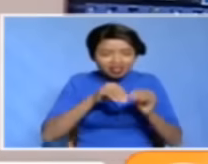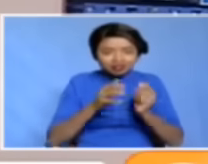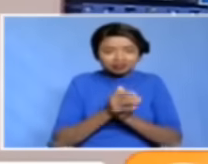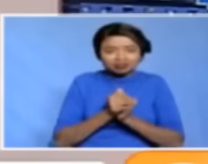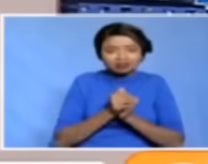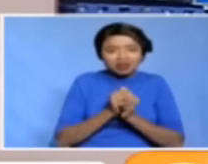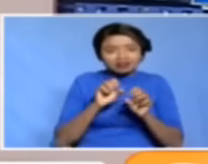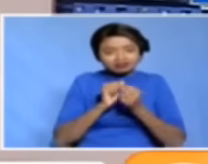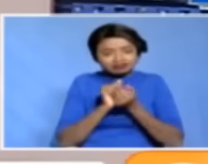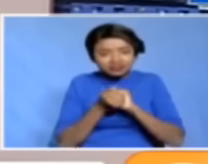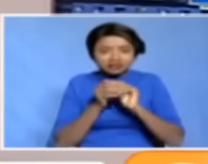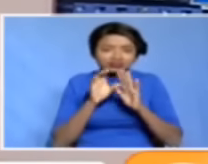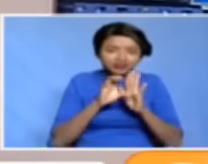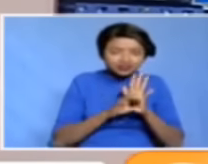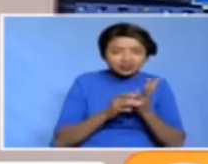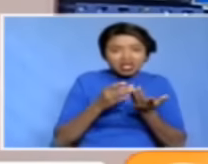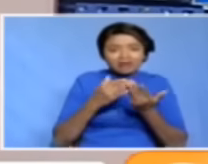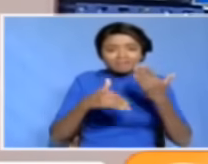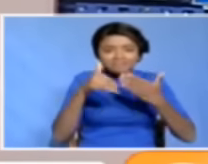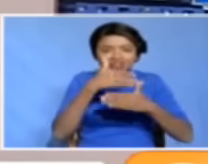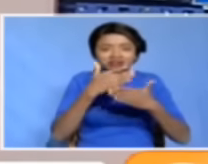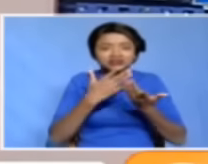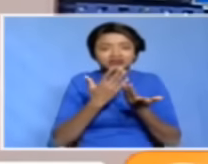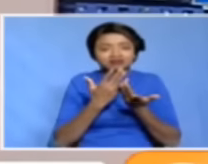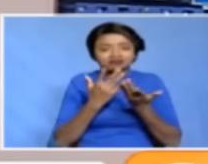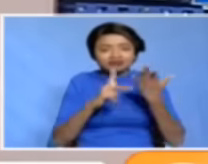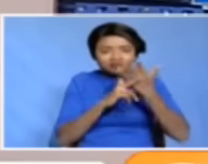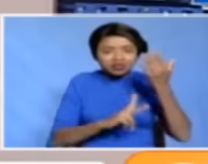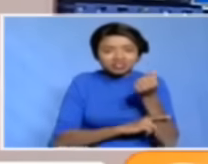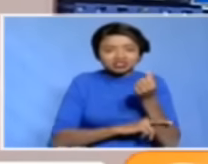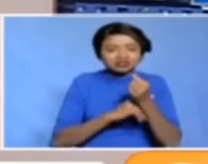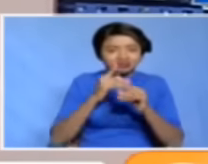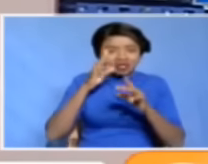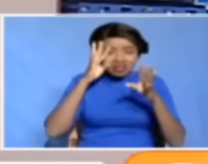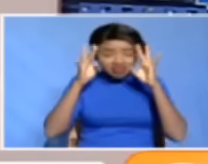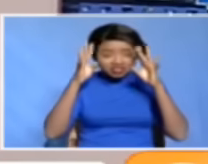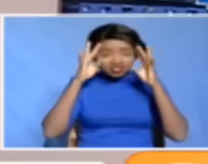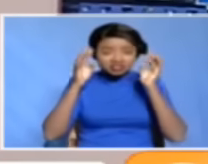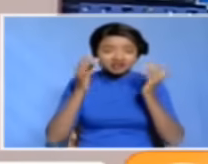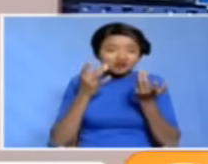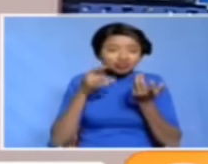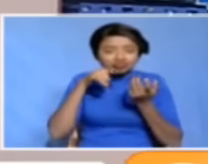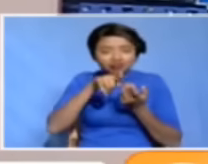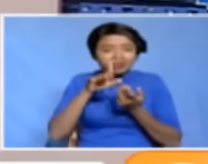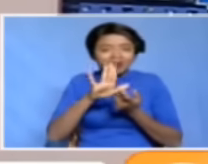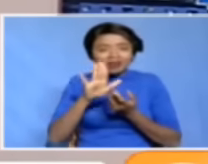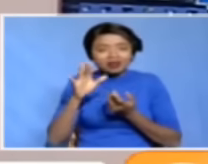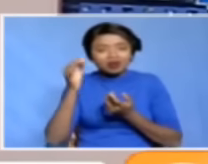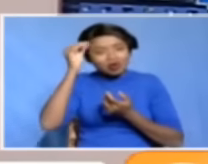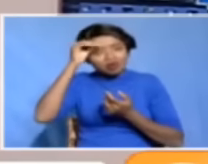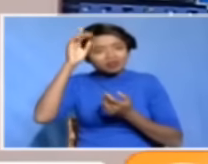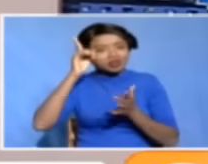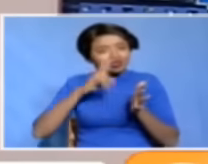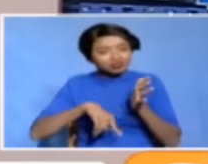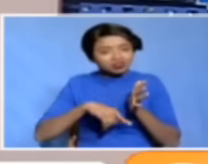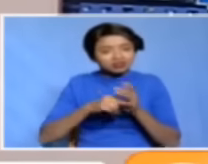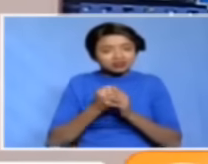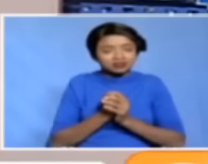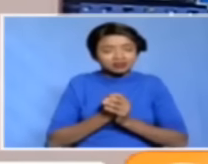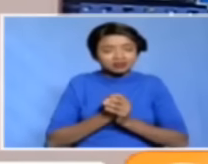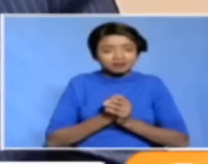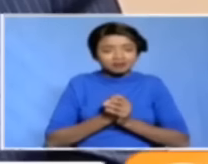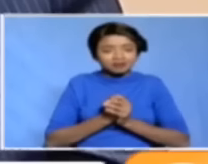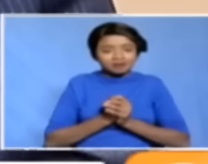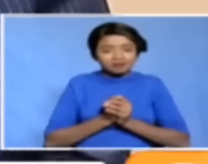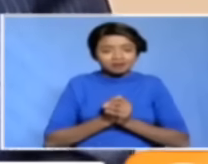Bridges initiative. I want to know what your view is on this, and have you given any position yourself or the Jubilee Party, or what is